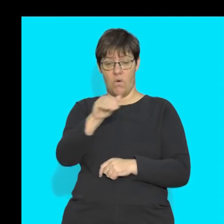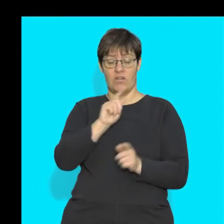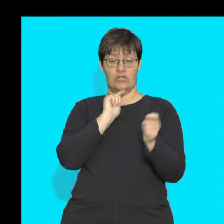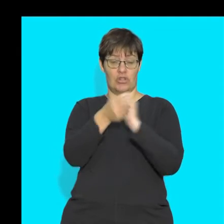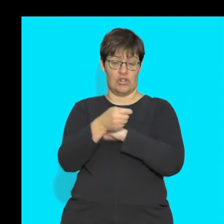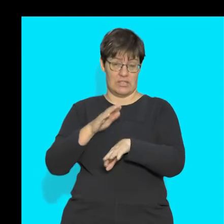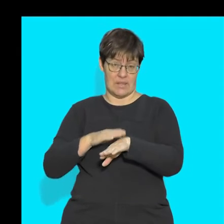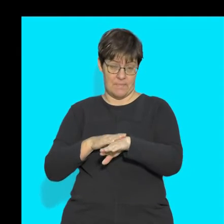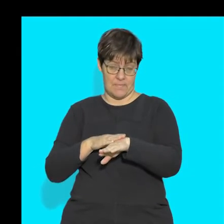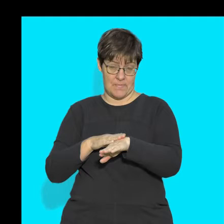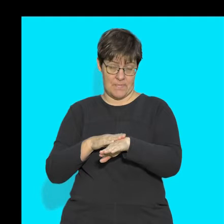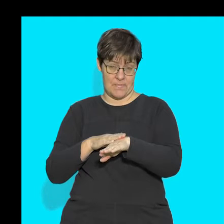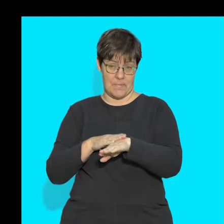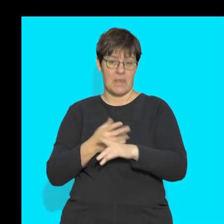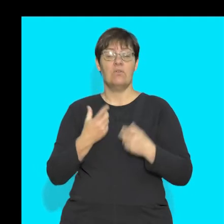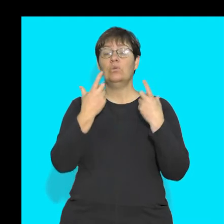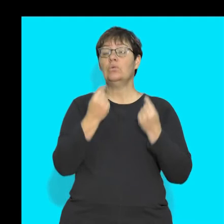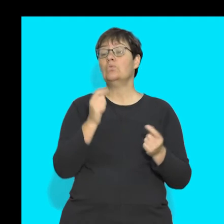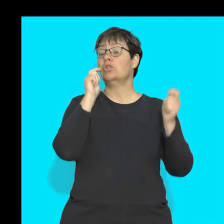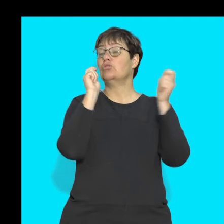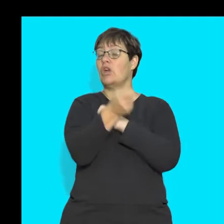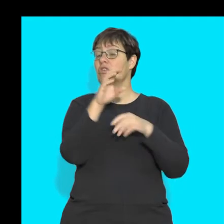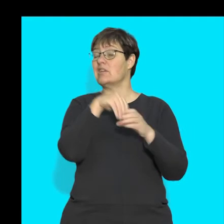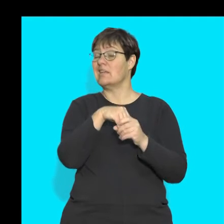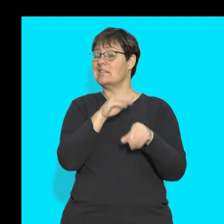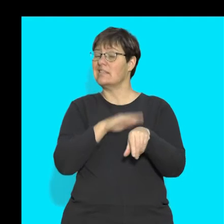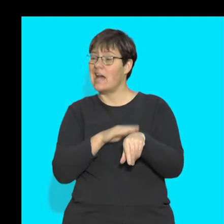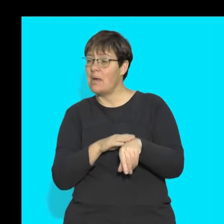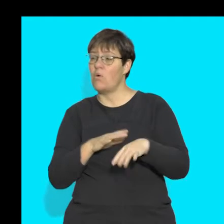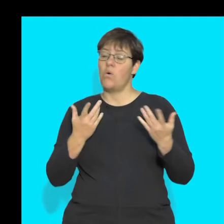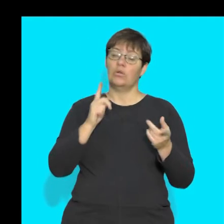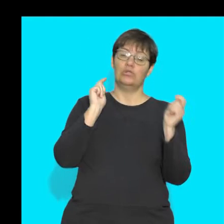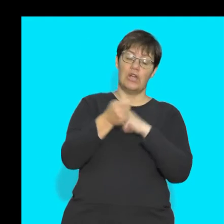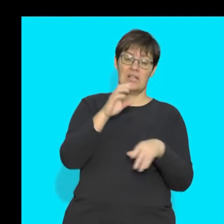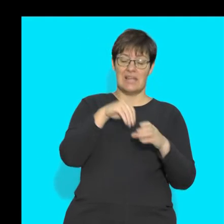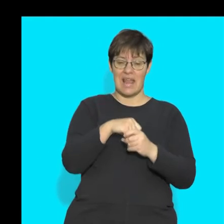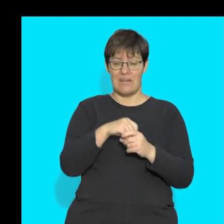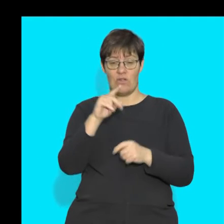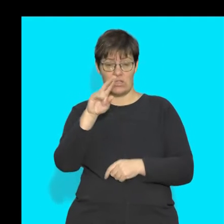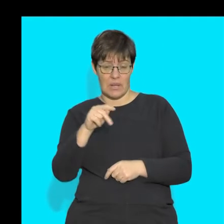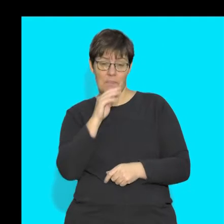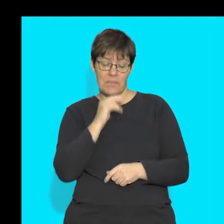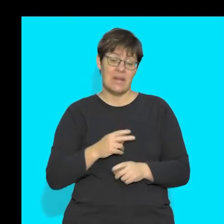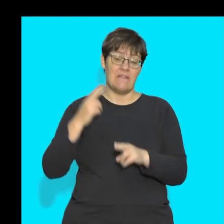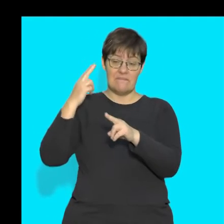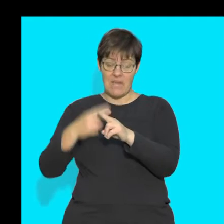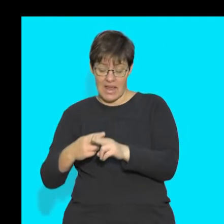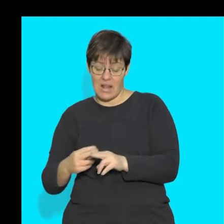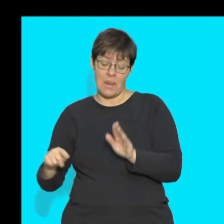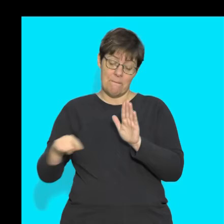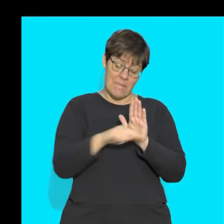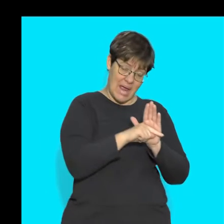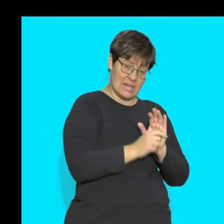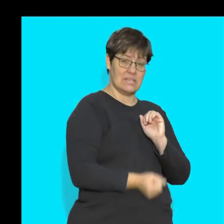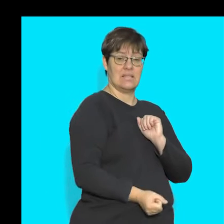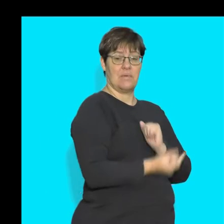time. Whenever we do a change in, it's always final minus